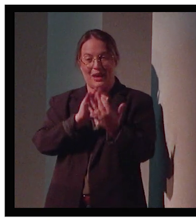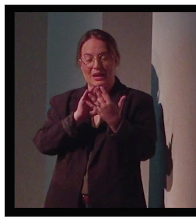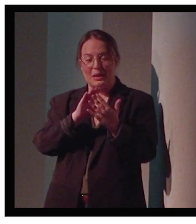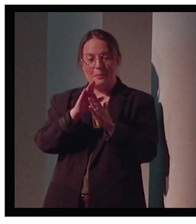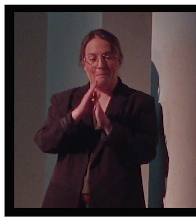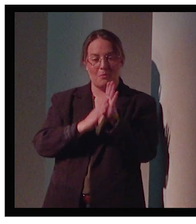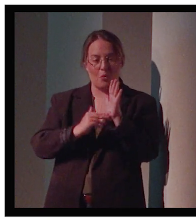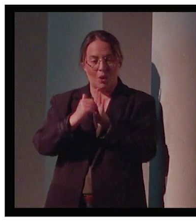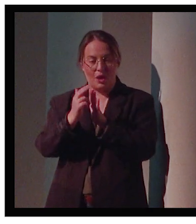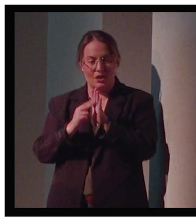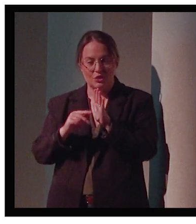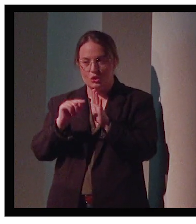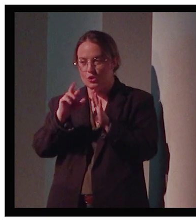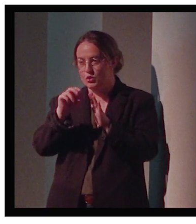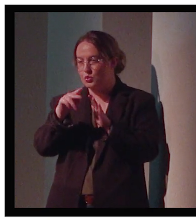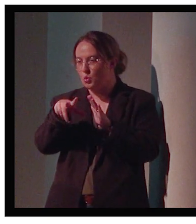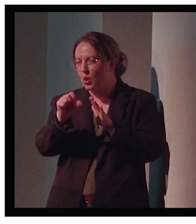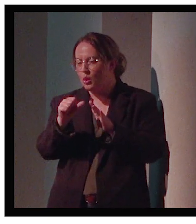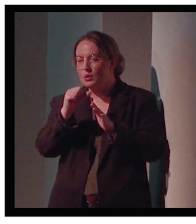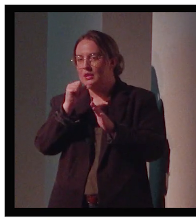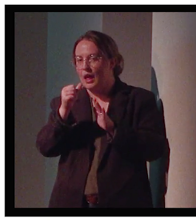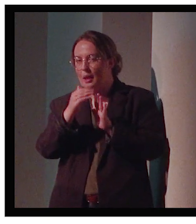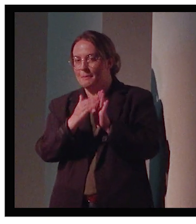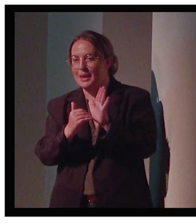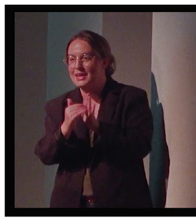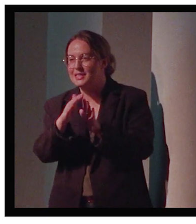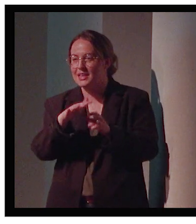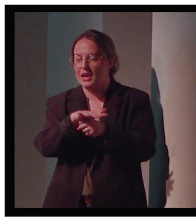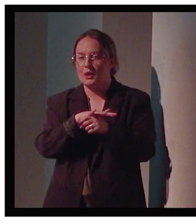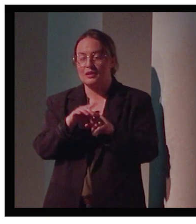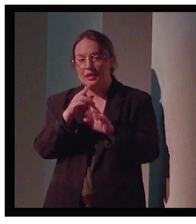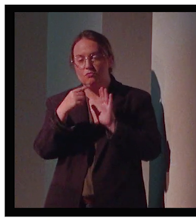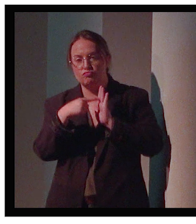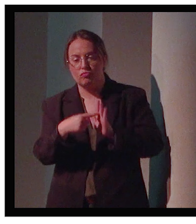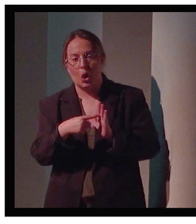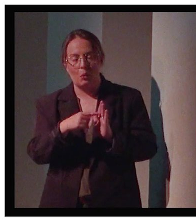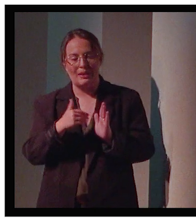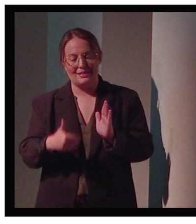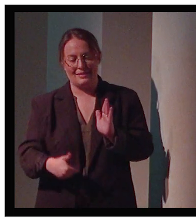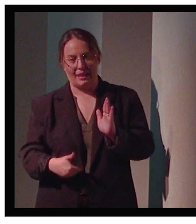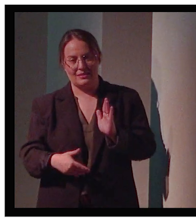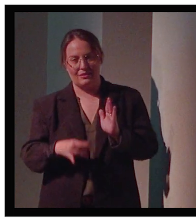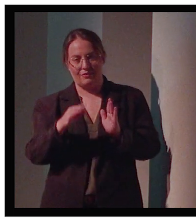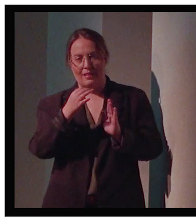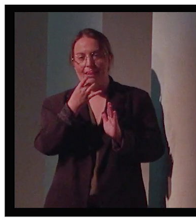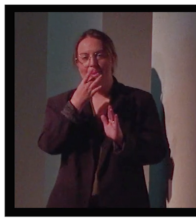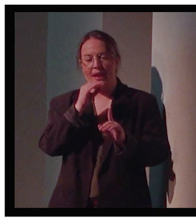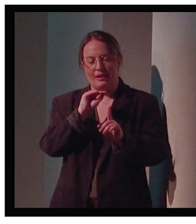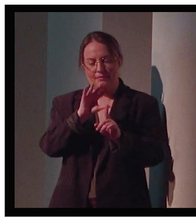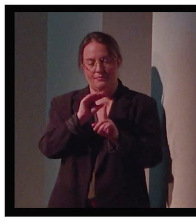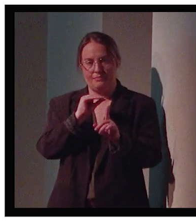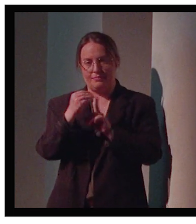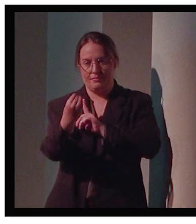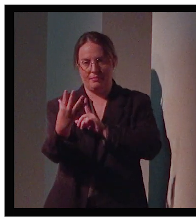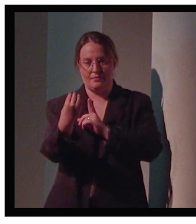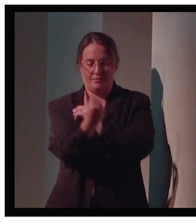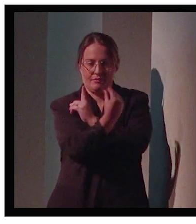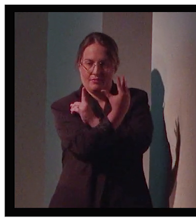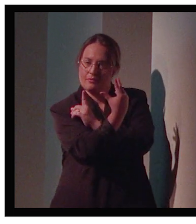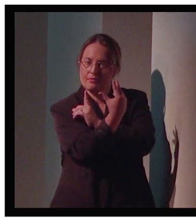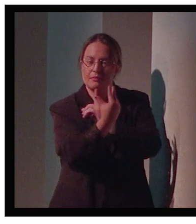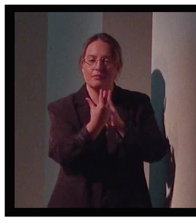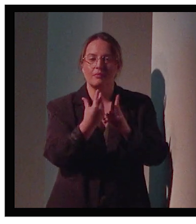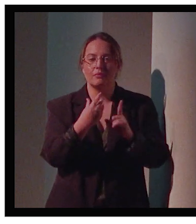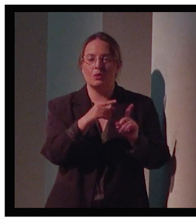expanses of unpainted areas that convey a sense of light. He omitted the surrounding factories that were actually there and